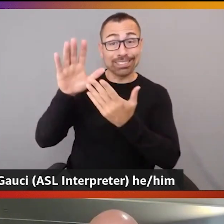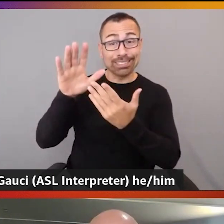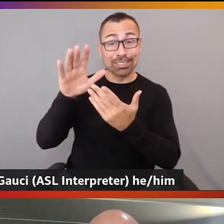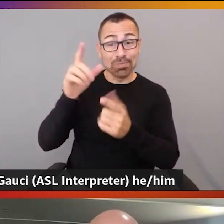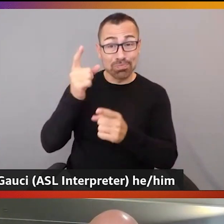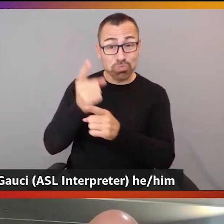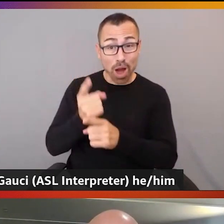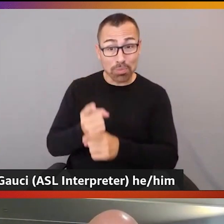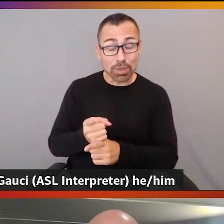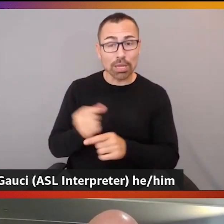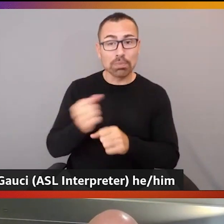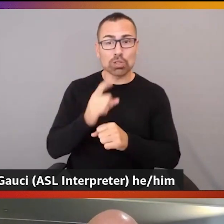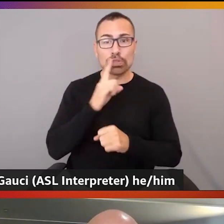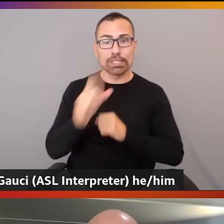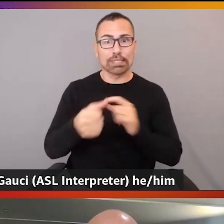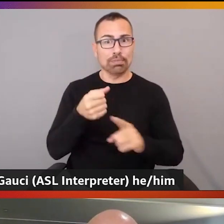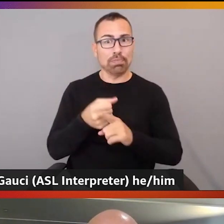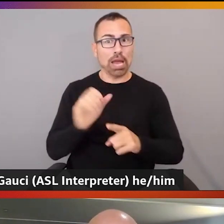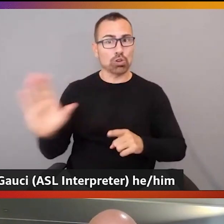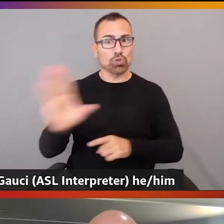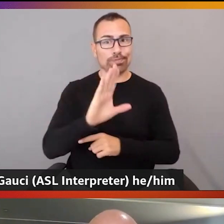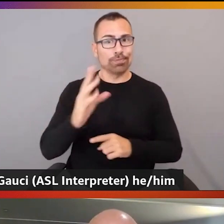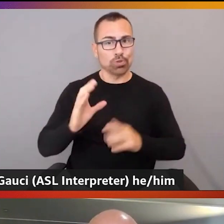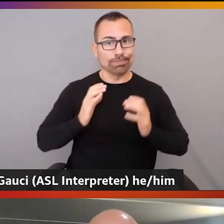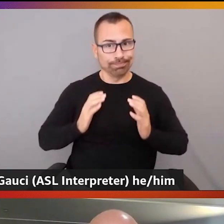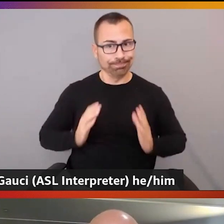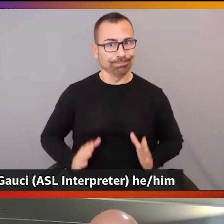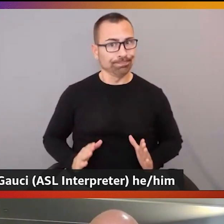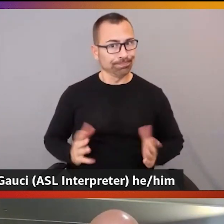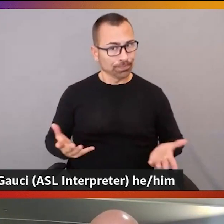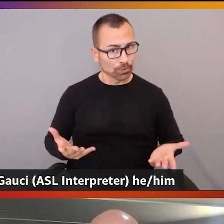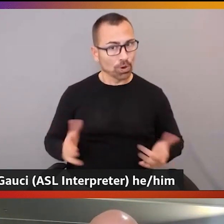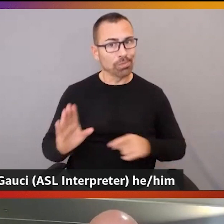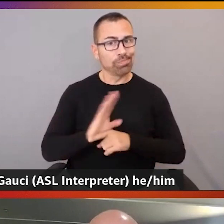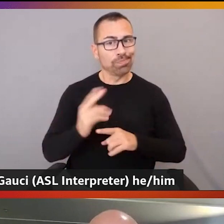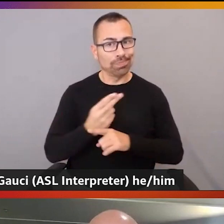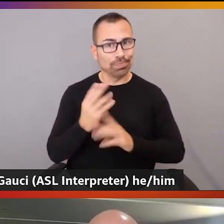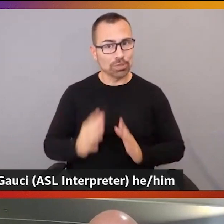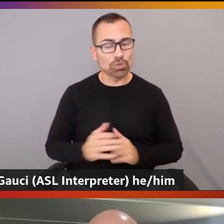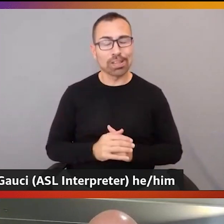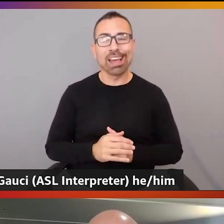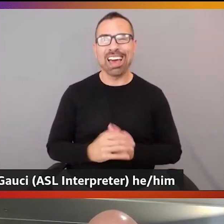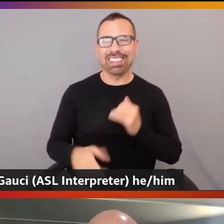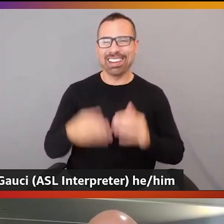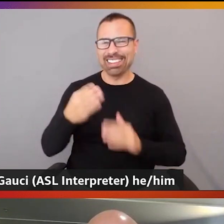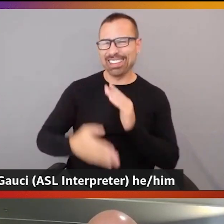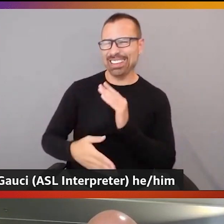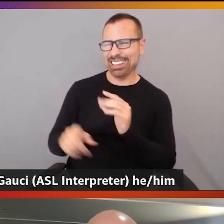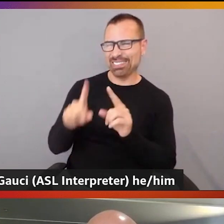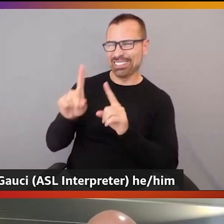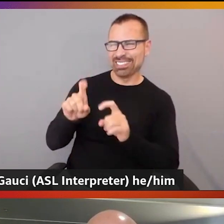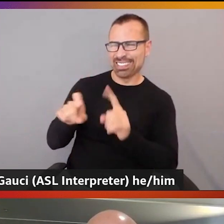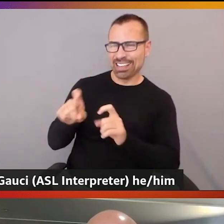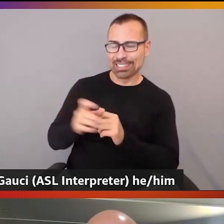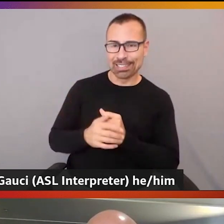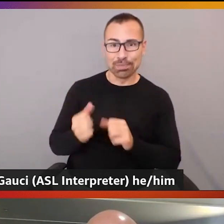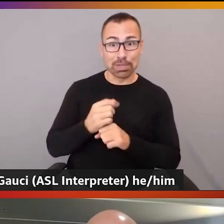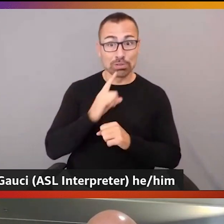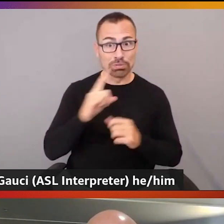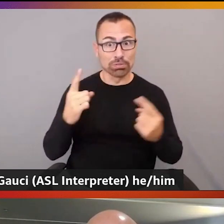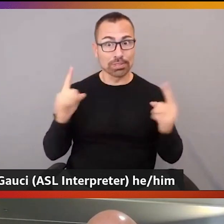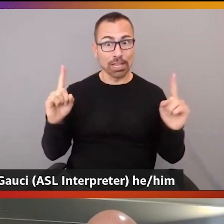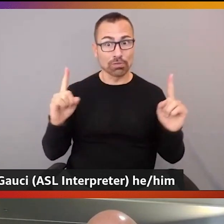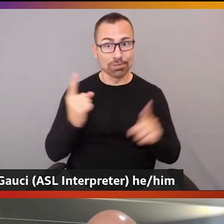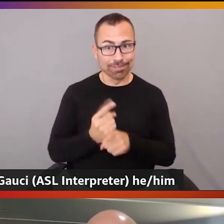way that doesn't impact your business users, and just do this little thing at the end called testing, right? You need to make sure that it actually worked. So